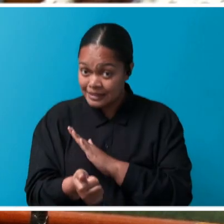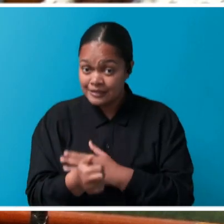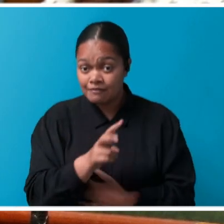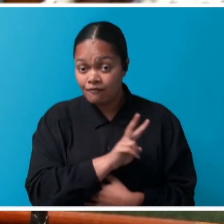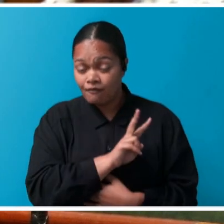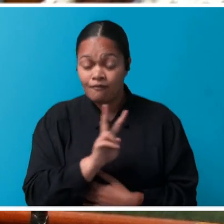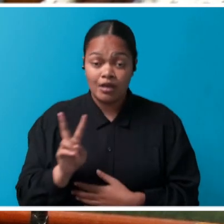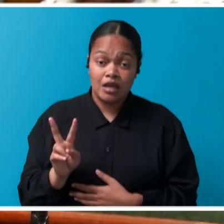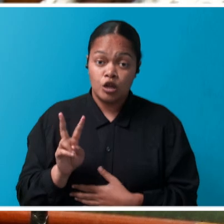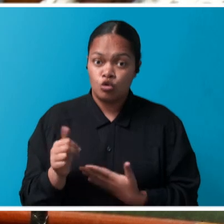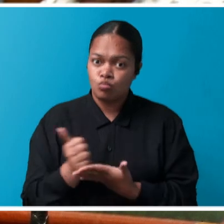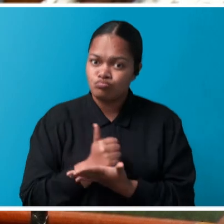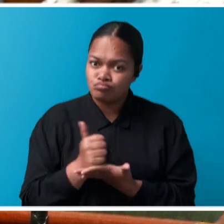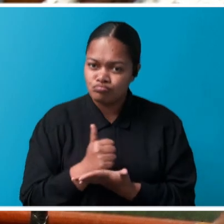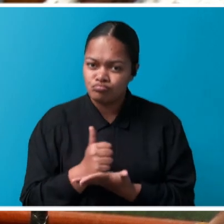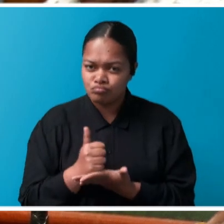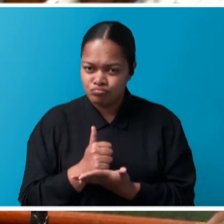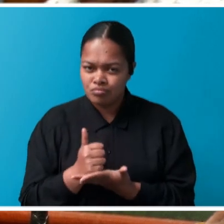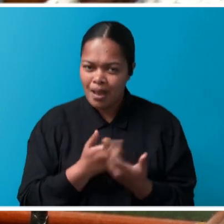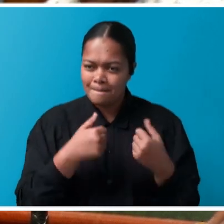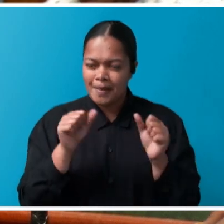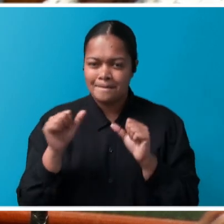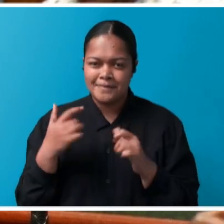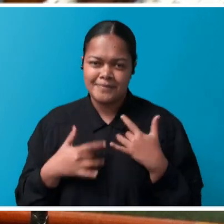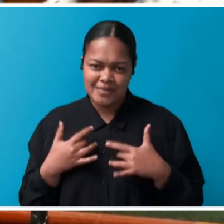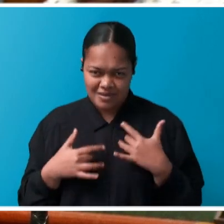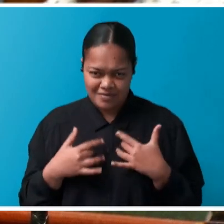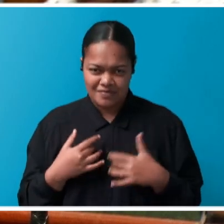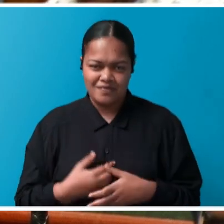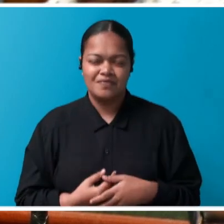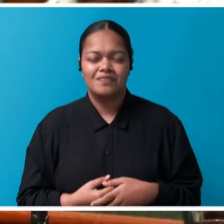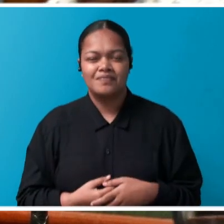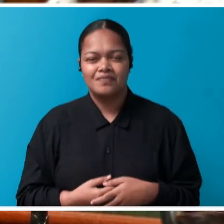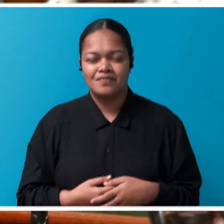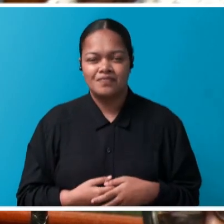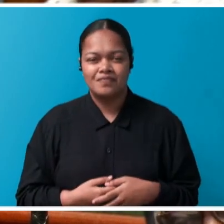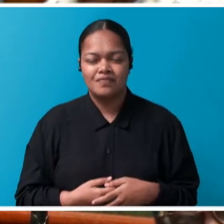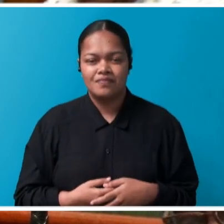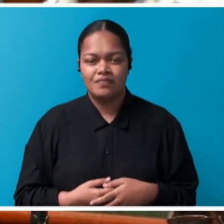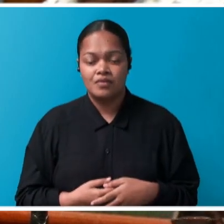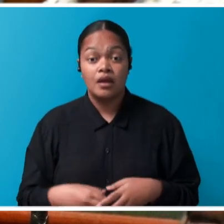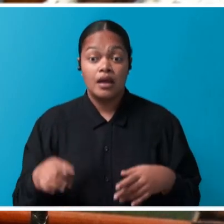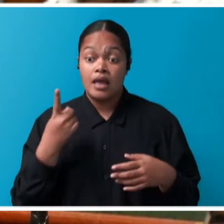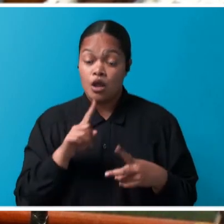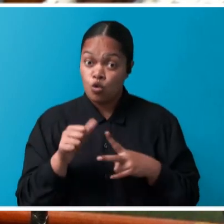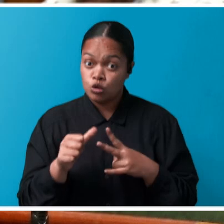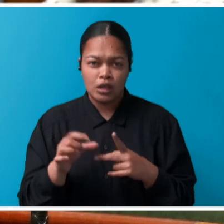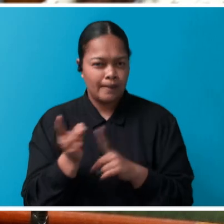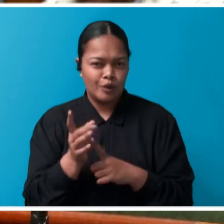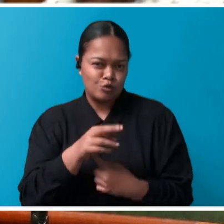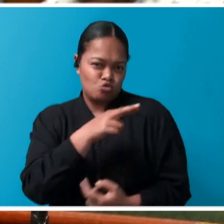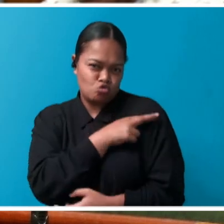lead productive and fulfilling lives. Furthermore, Mr. Speaker, sir, it plays a pivotal role in breaking the cycle